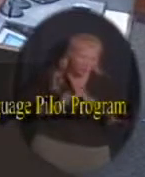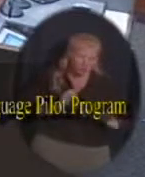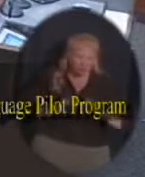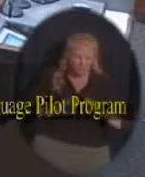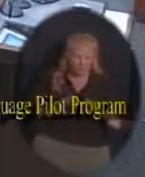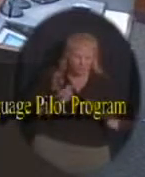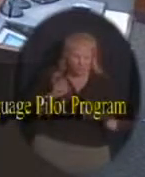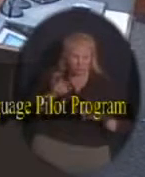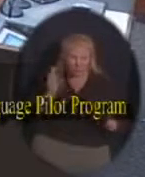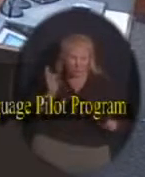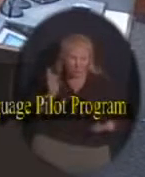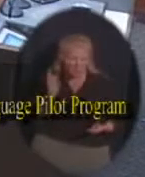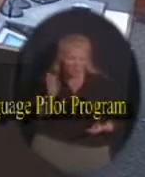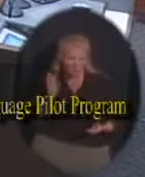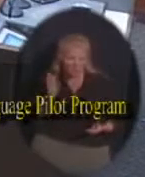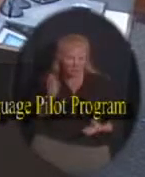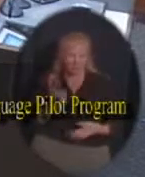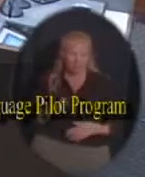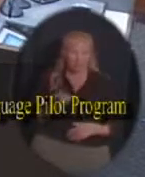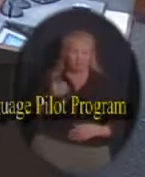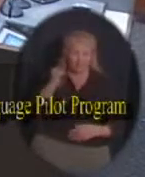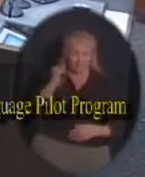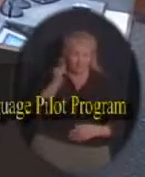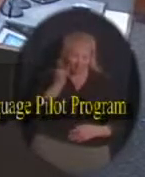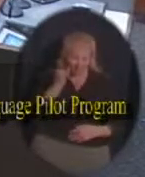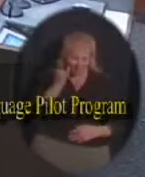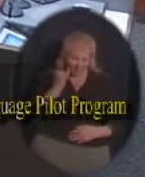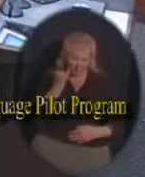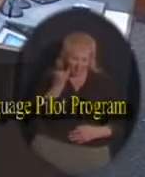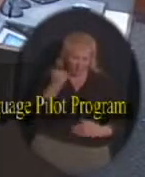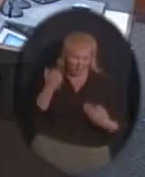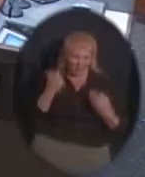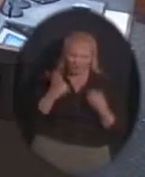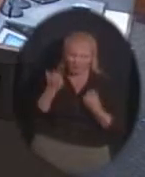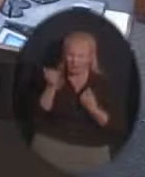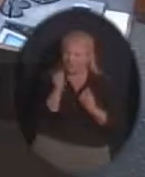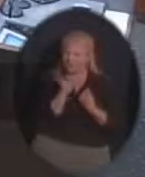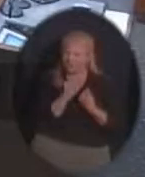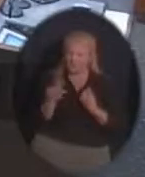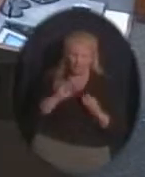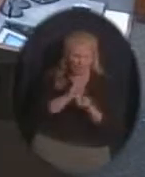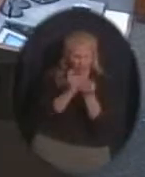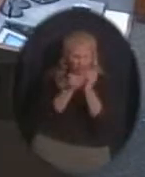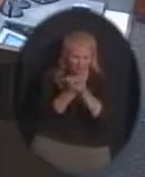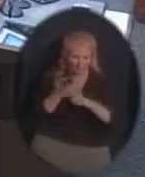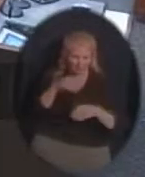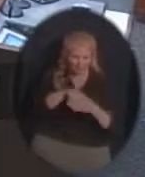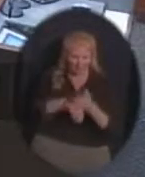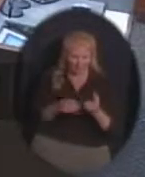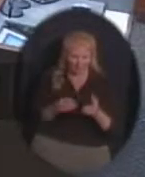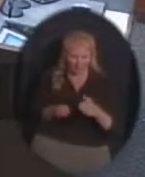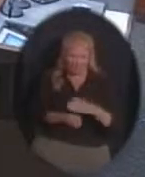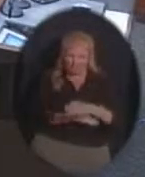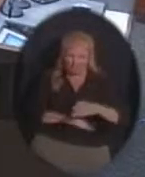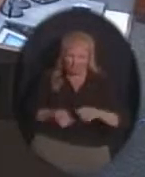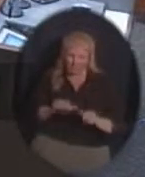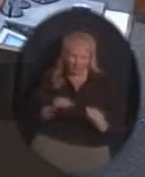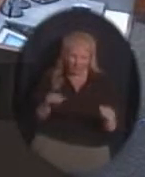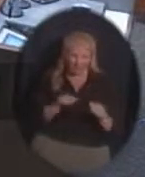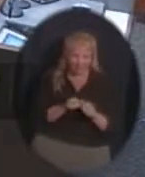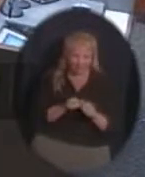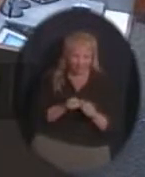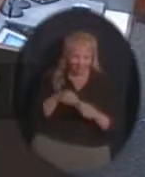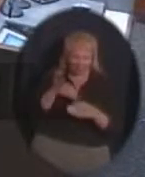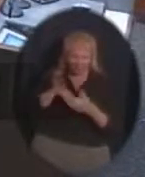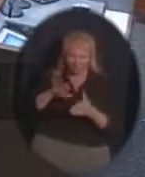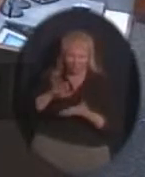compare is there any change in the academics of the core areas in the pilot schools? I mean, that's independent of learning the language.